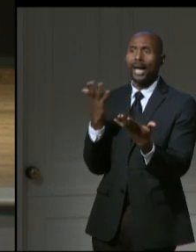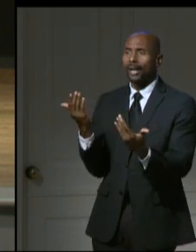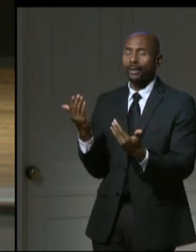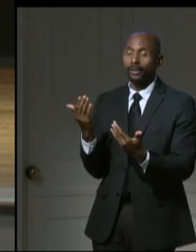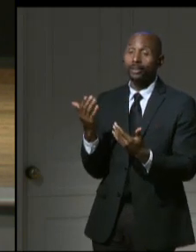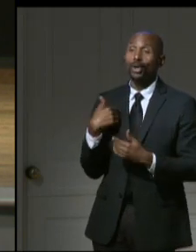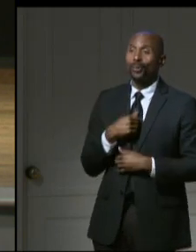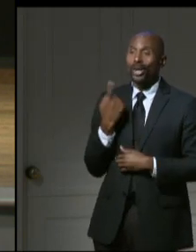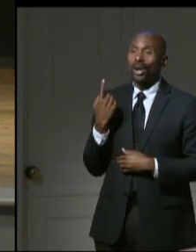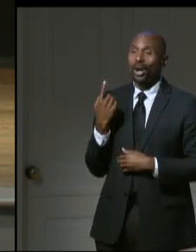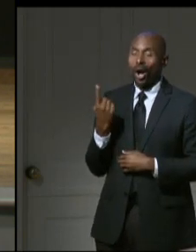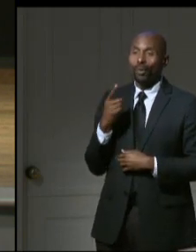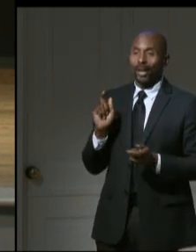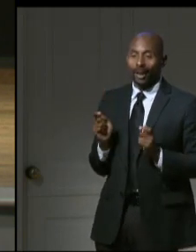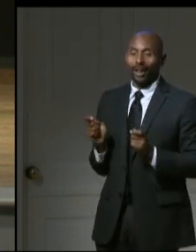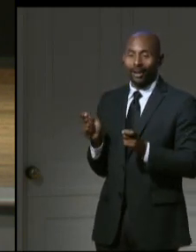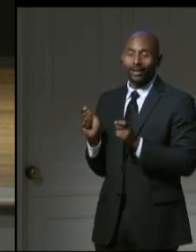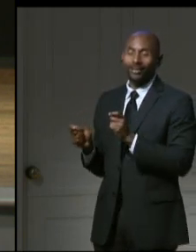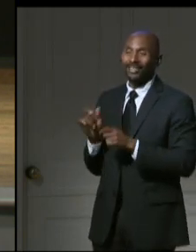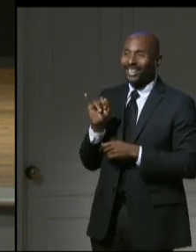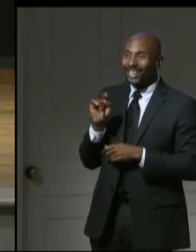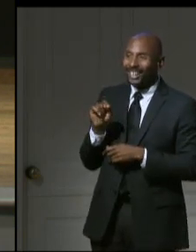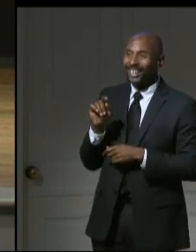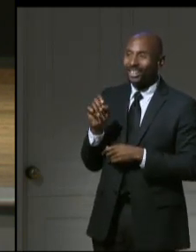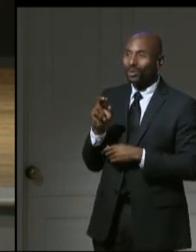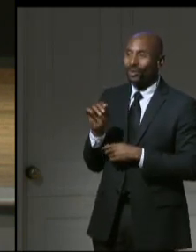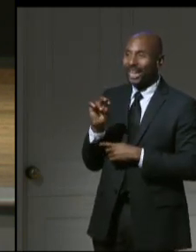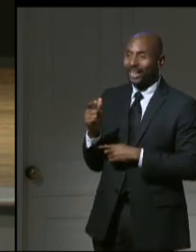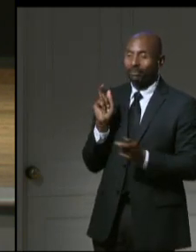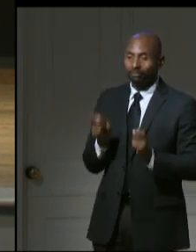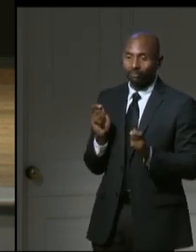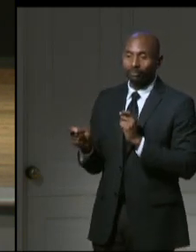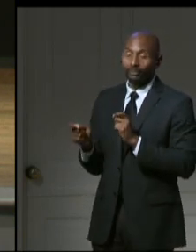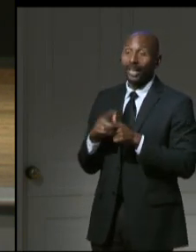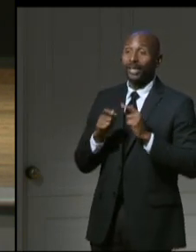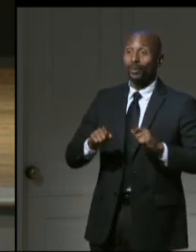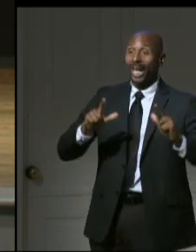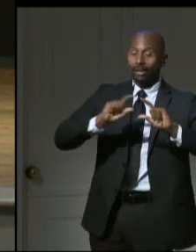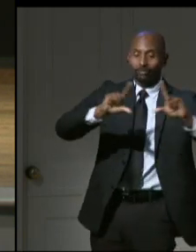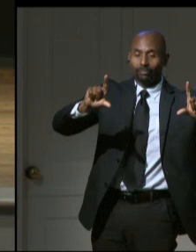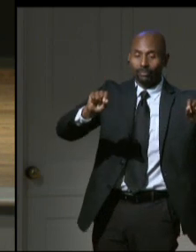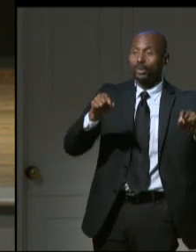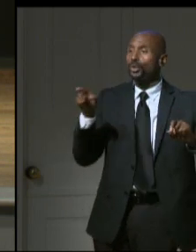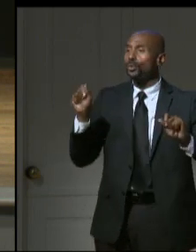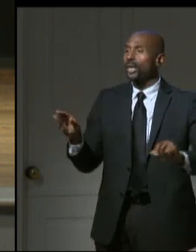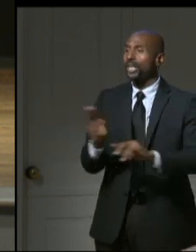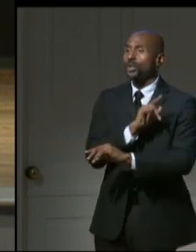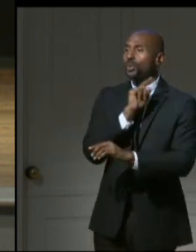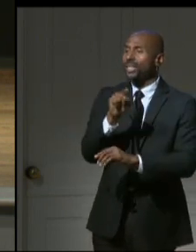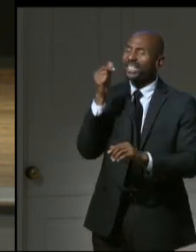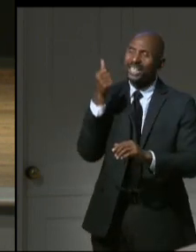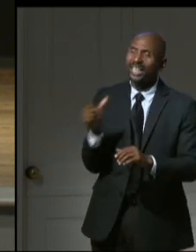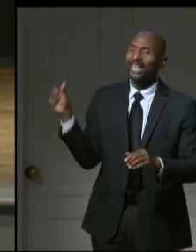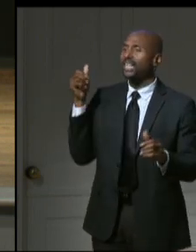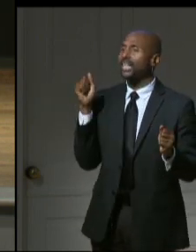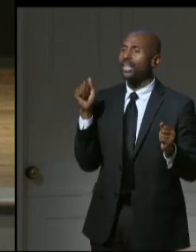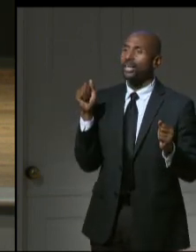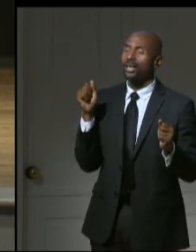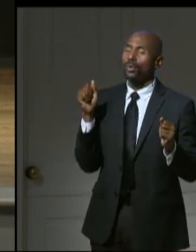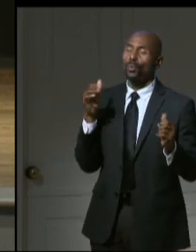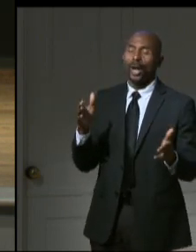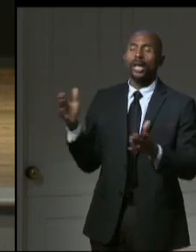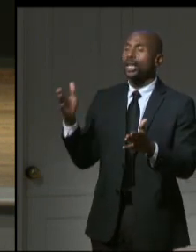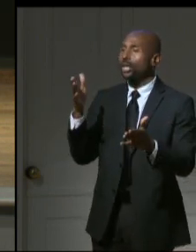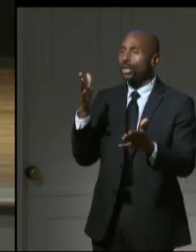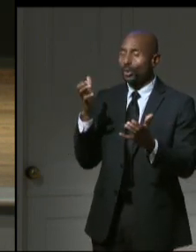those notices that say, you can use this any way you want, which language people at museums didn't like to see. But I pushed